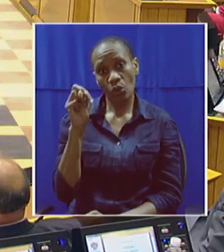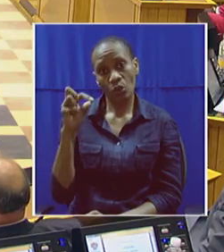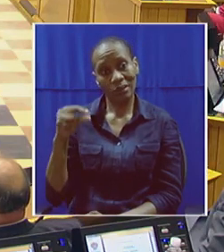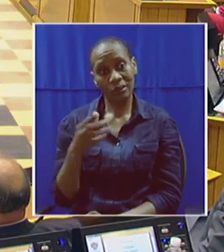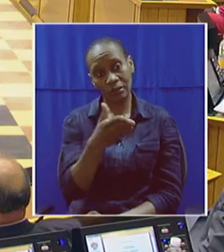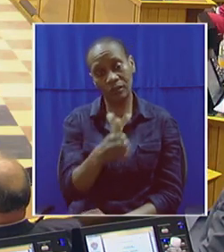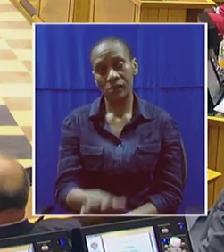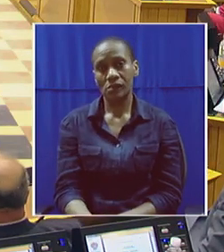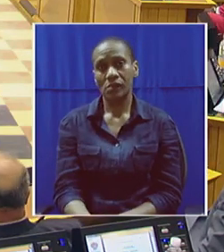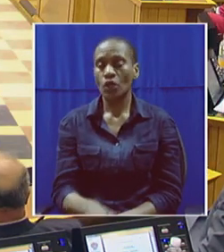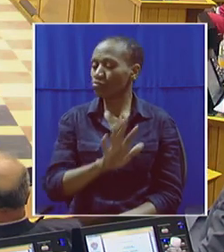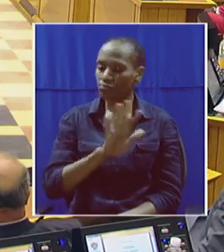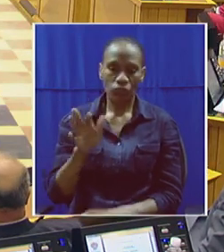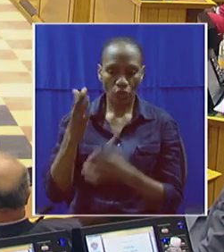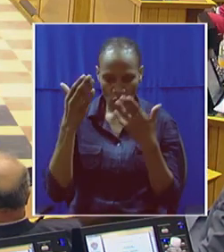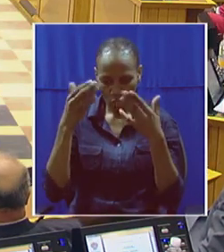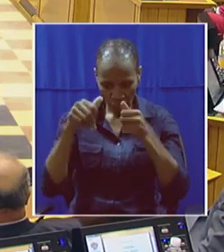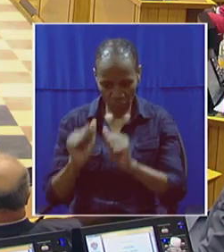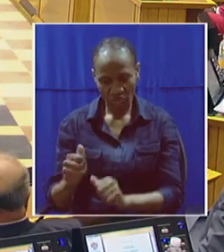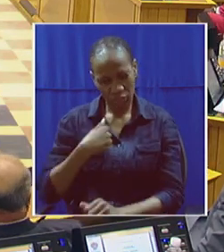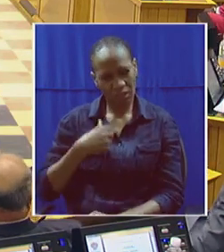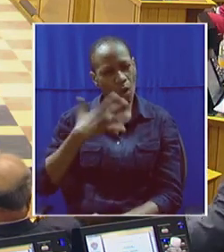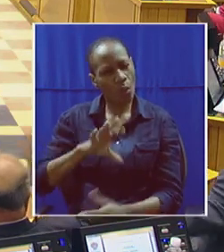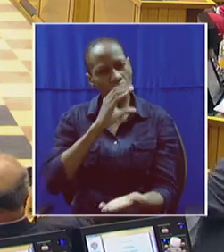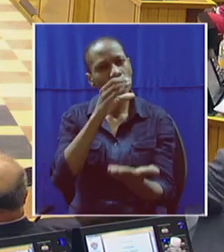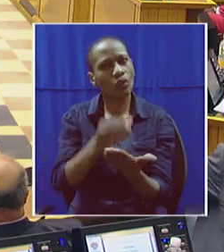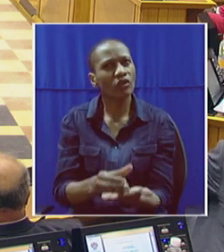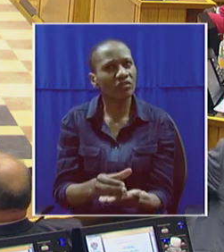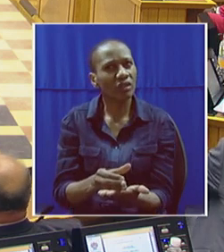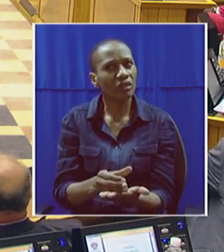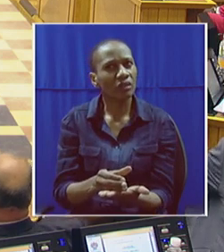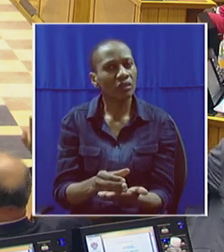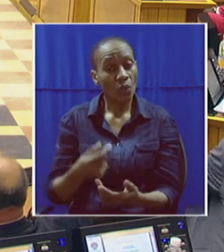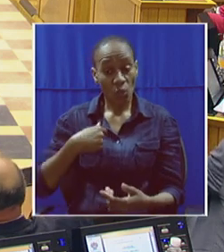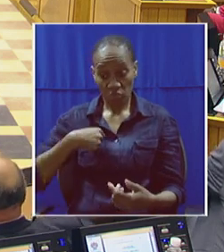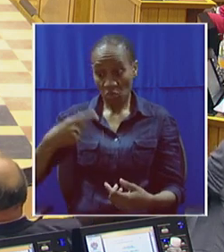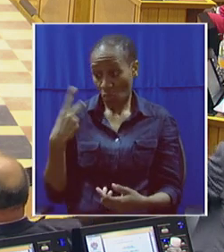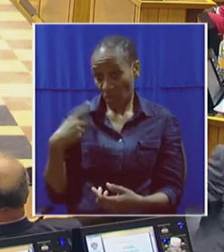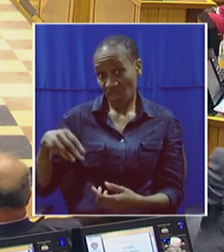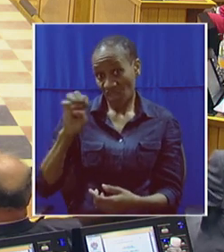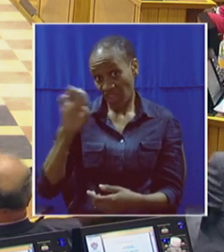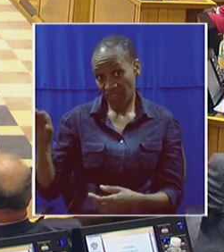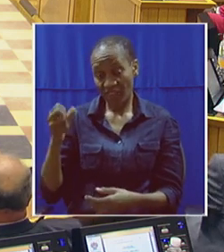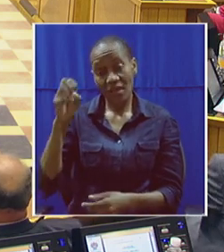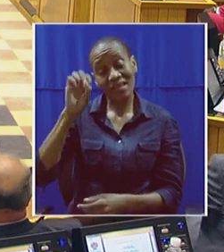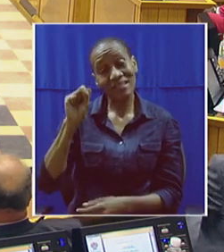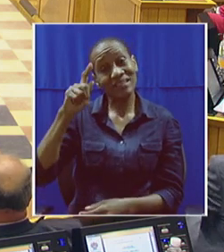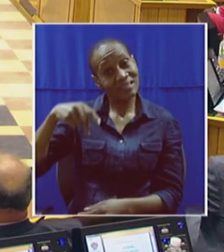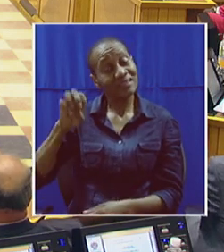Mor no chair I wanted to confirm that as we don't have conceptual confusion we understand spectrum